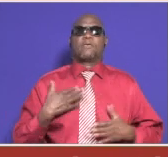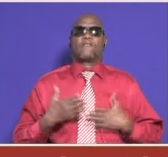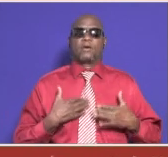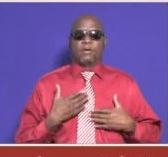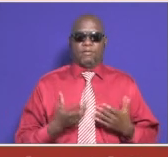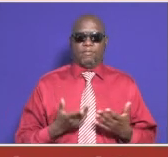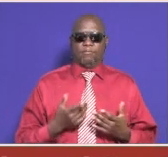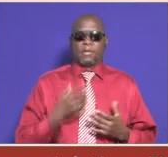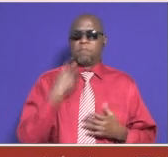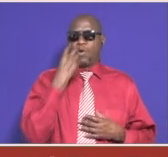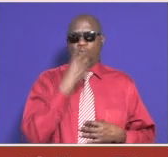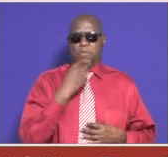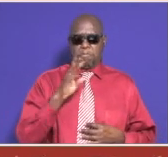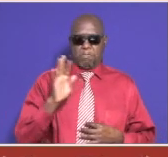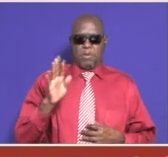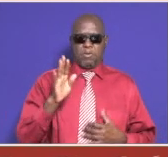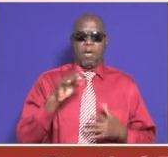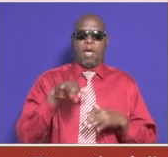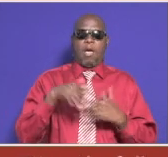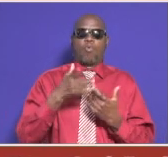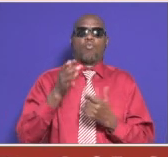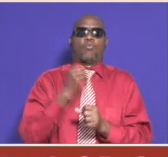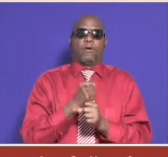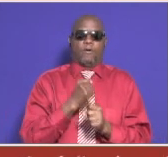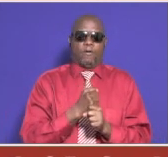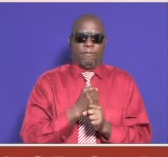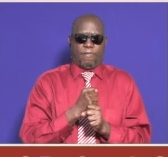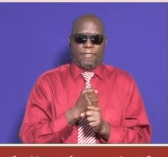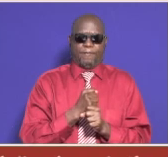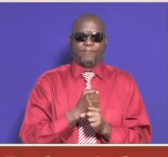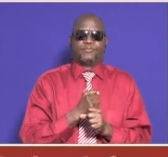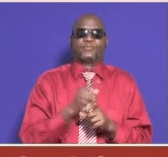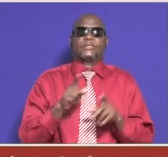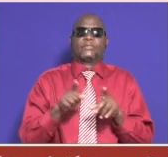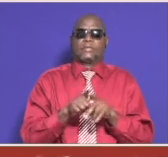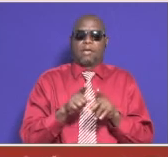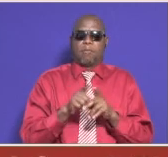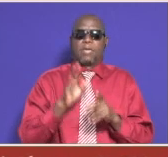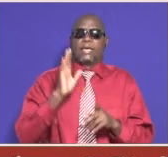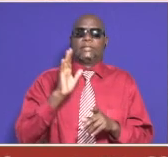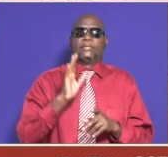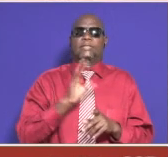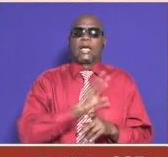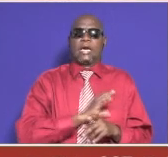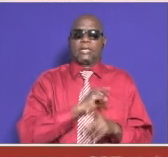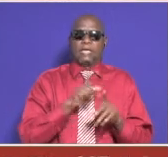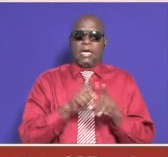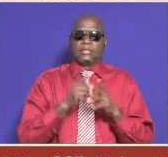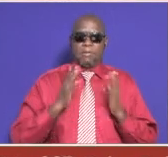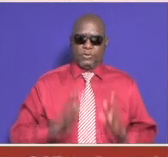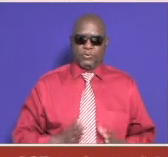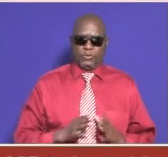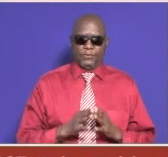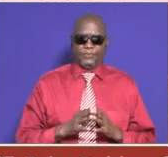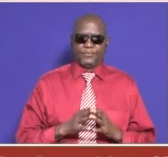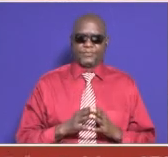things that he says, how he goes about his duties, Mr. Speaker, and overall, his conduct as a human being. The senators accused Kuria of